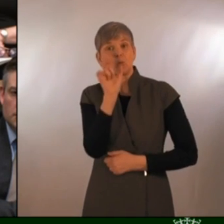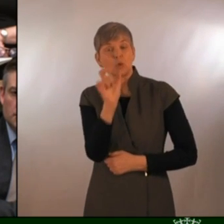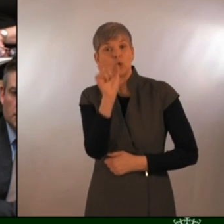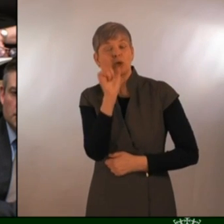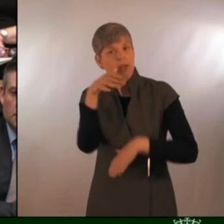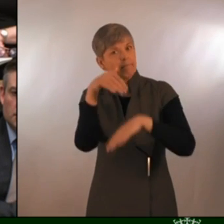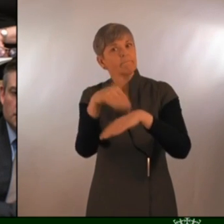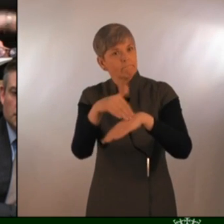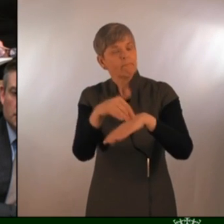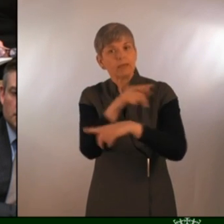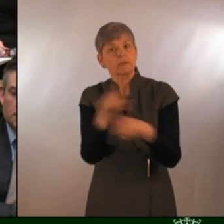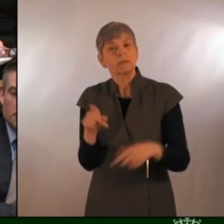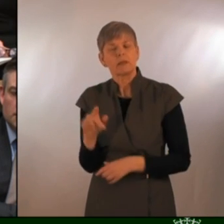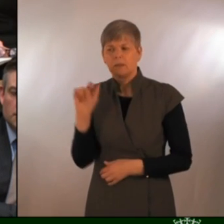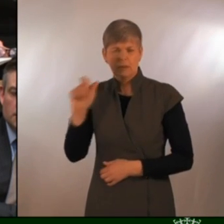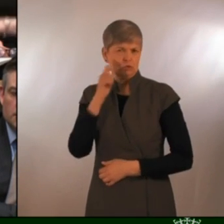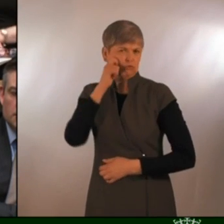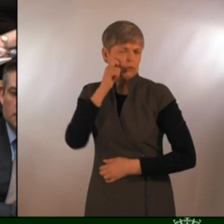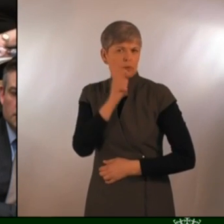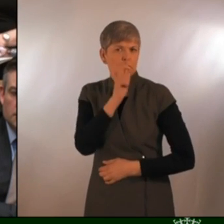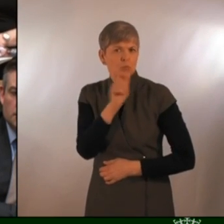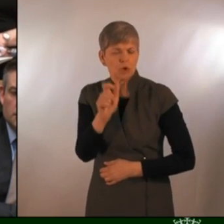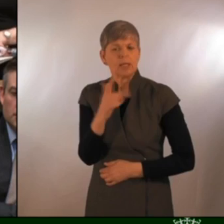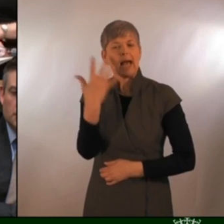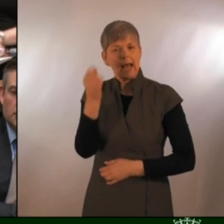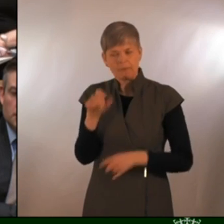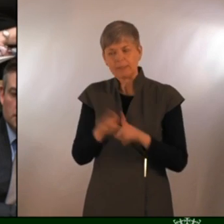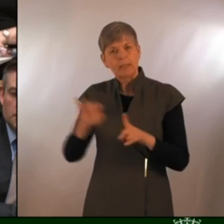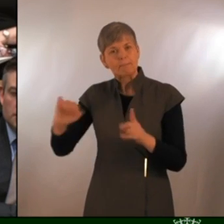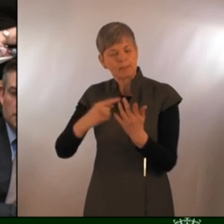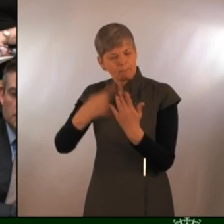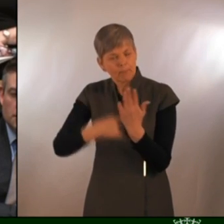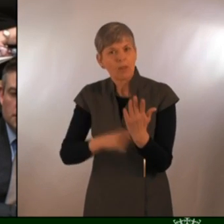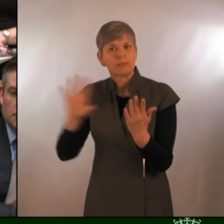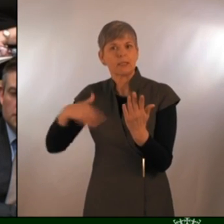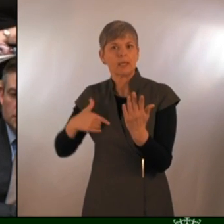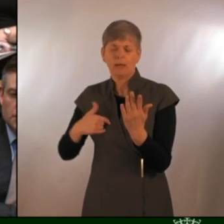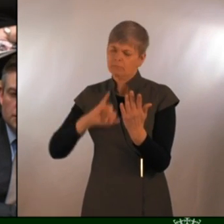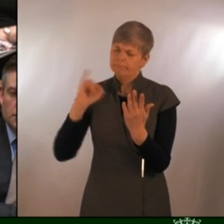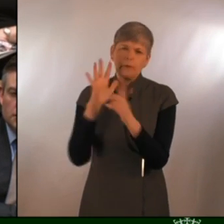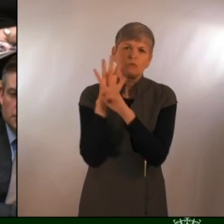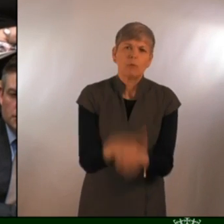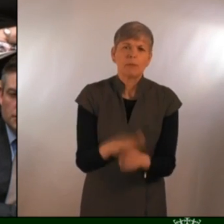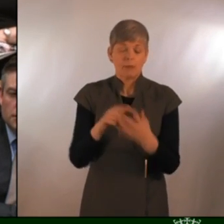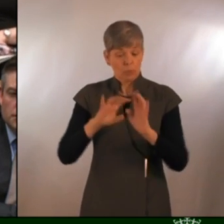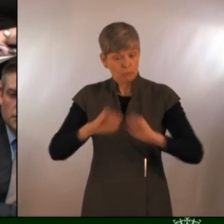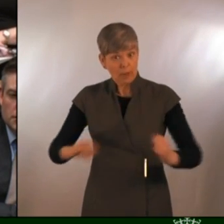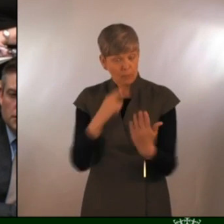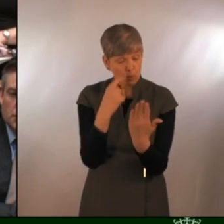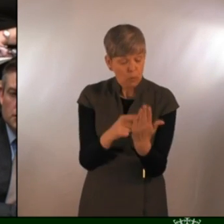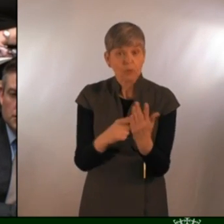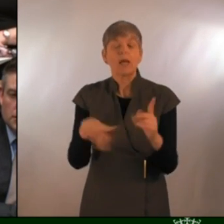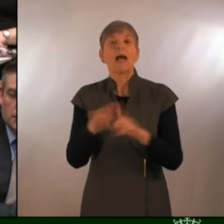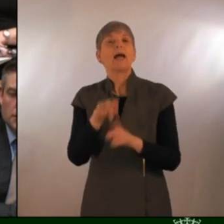offensive words are backed up with offensive and discriminatory policies, from the rape clause to dismantling local services